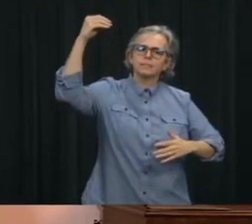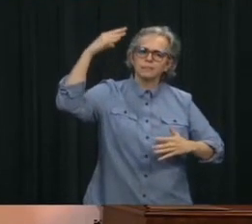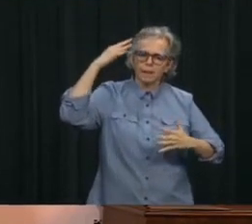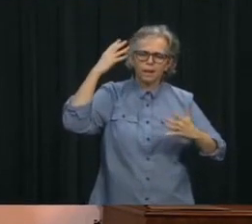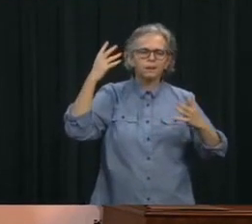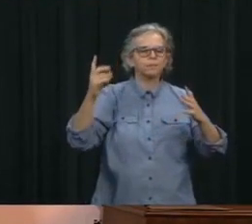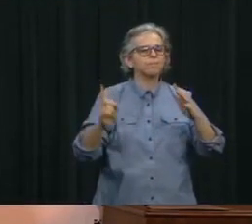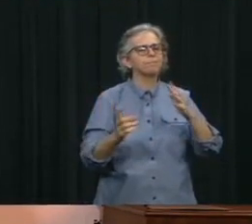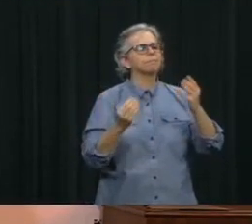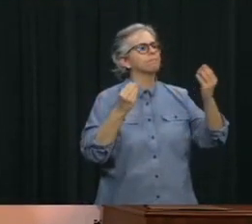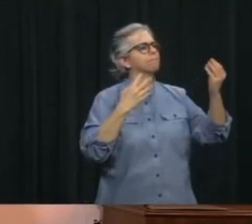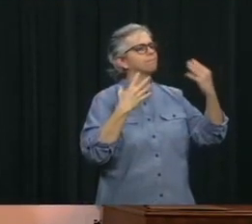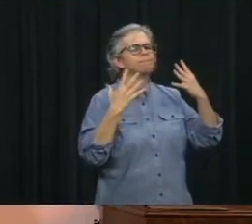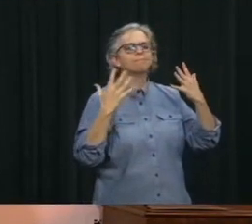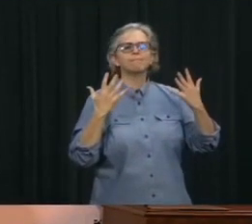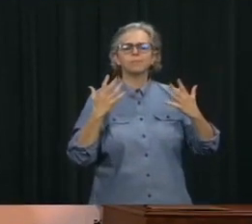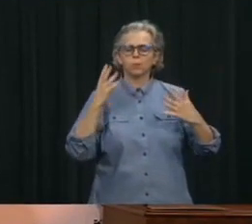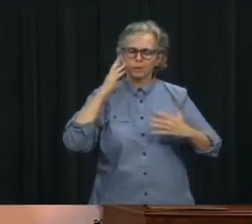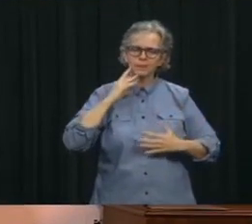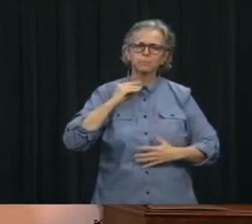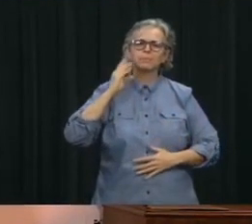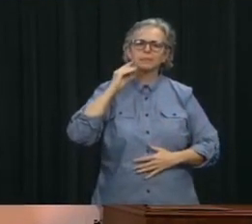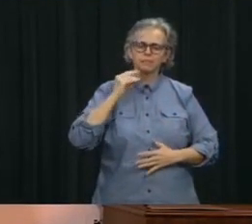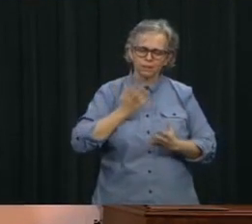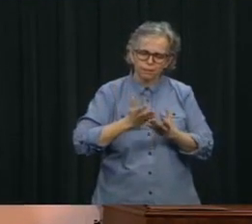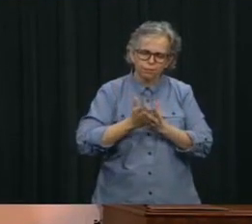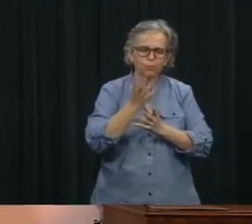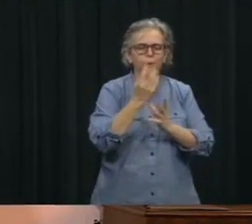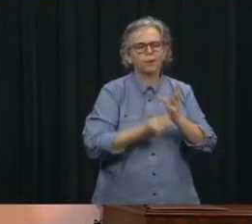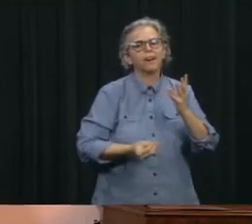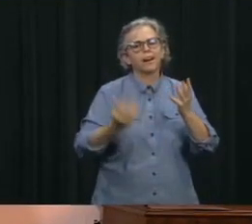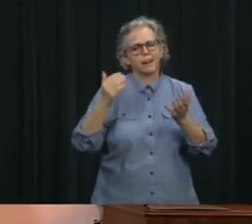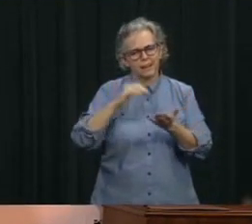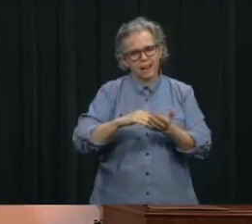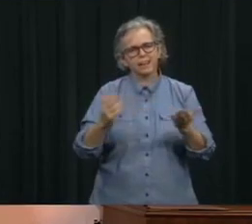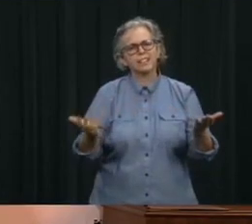beautiful state of Ohio.